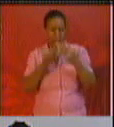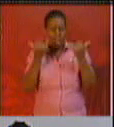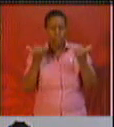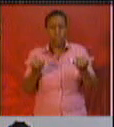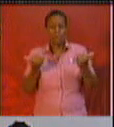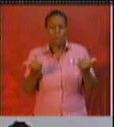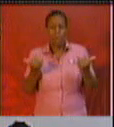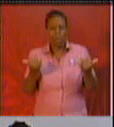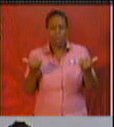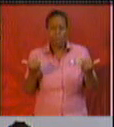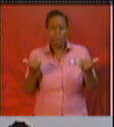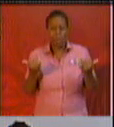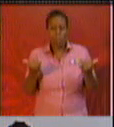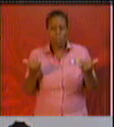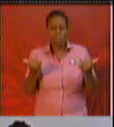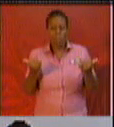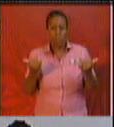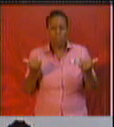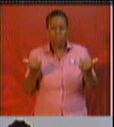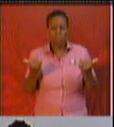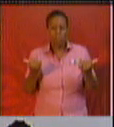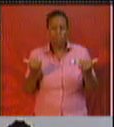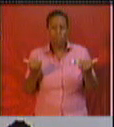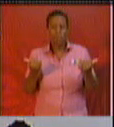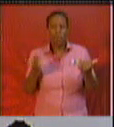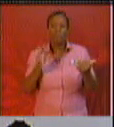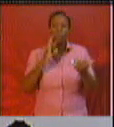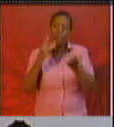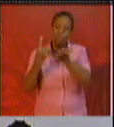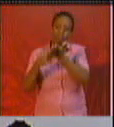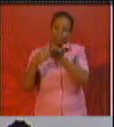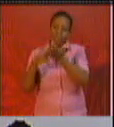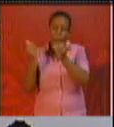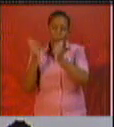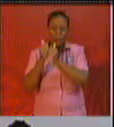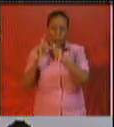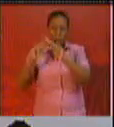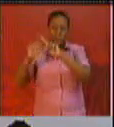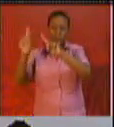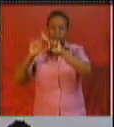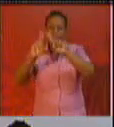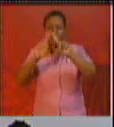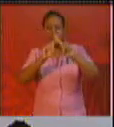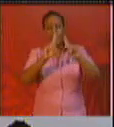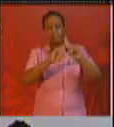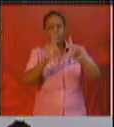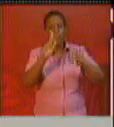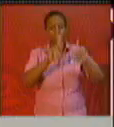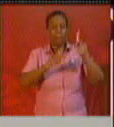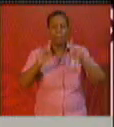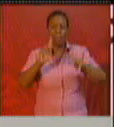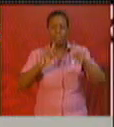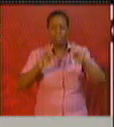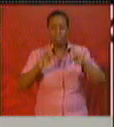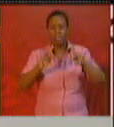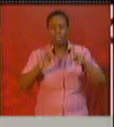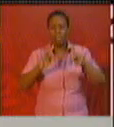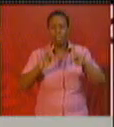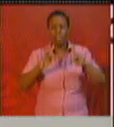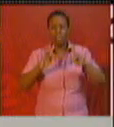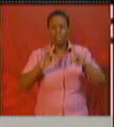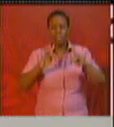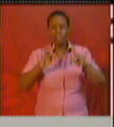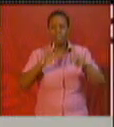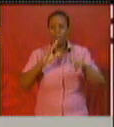are engaging the various stakeholder groups. We are also providing a lot of information to the public on the relevance, on